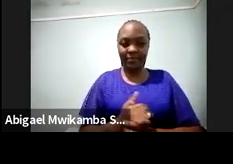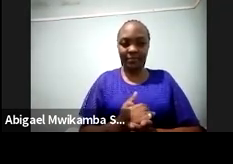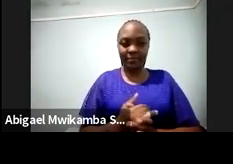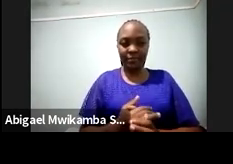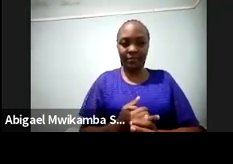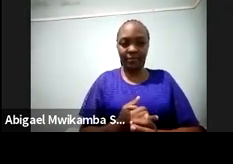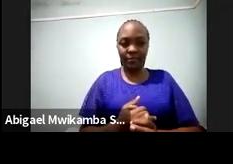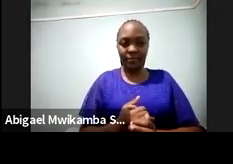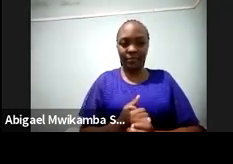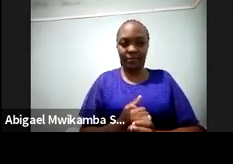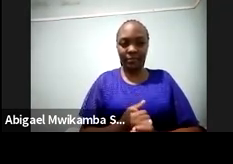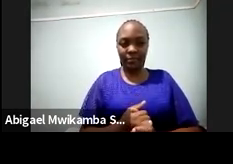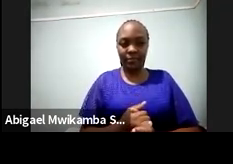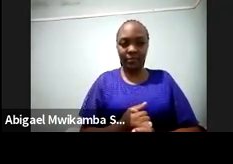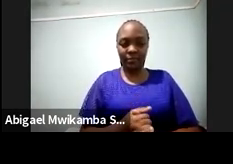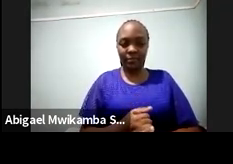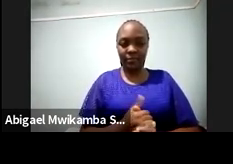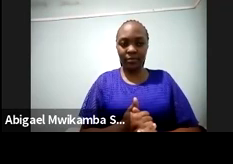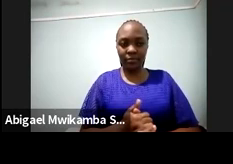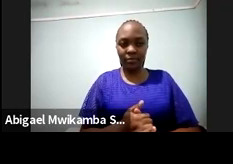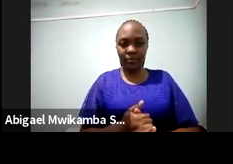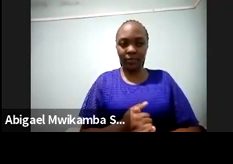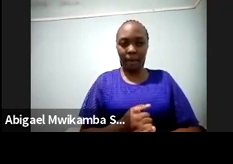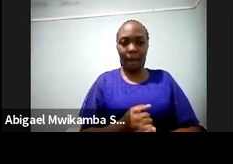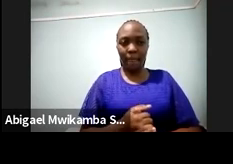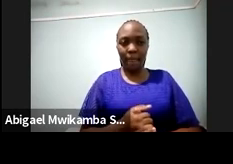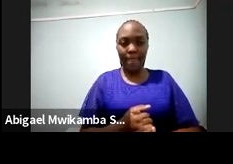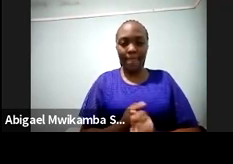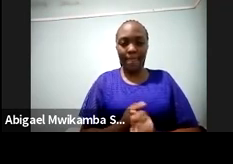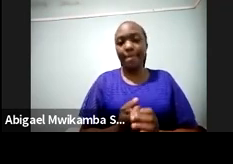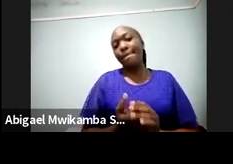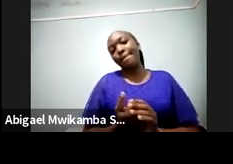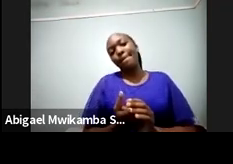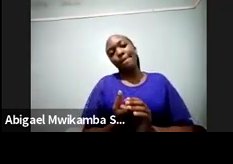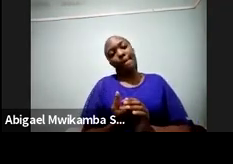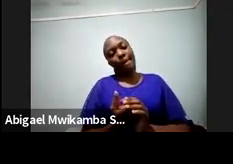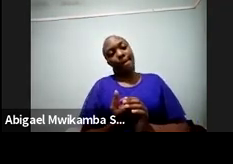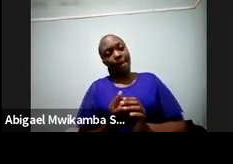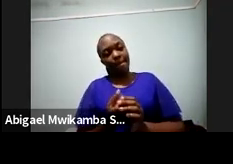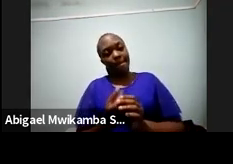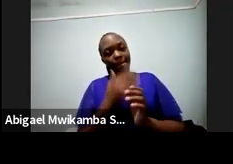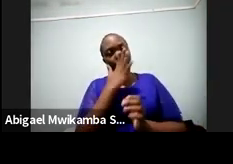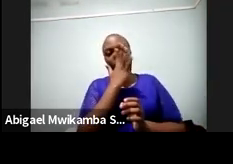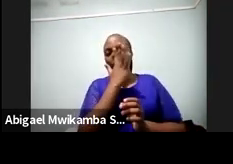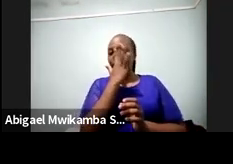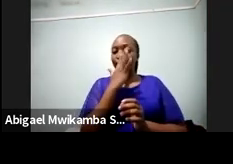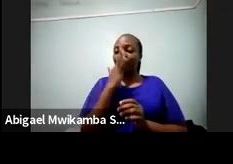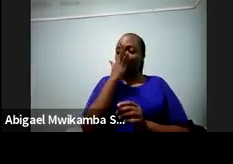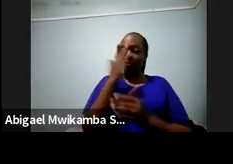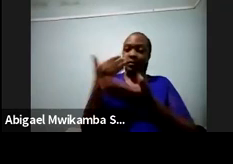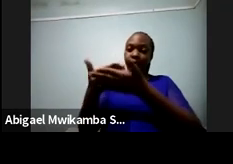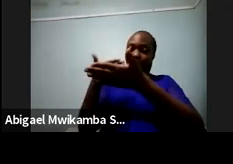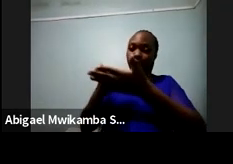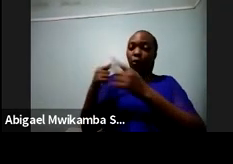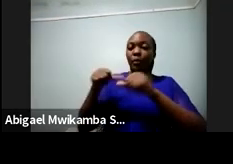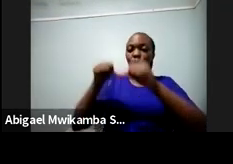All right. Proceed, George. All right. Now, I want to, before I go very far, can I have a few guys telling us about